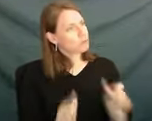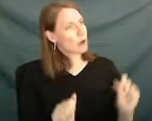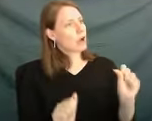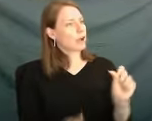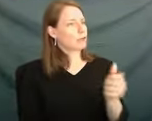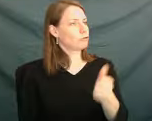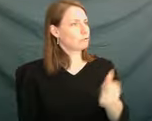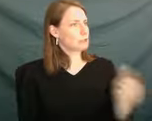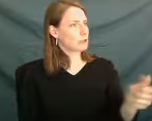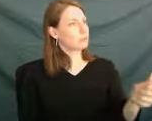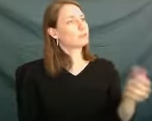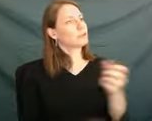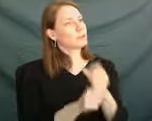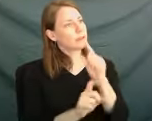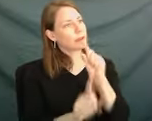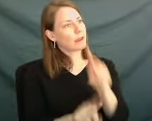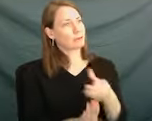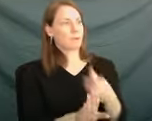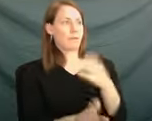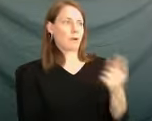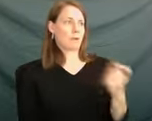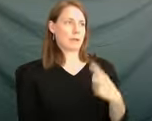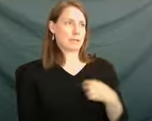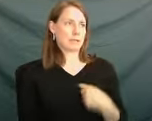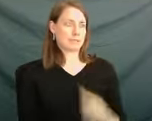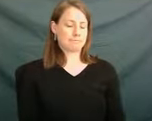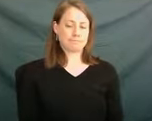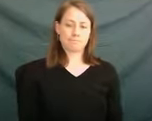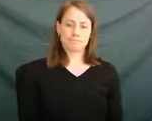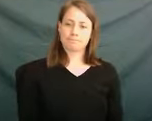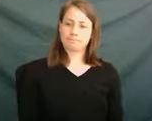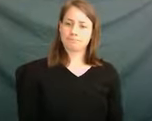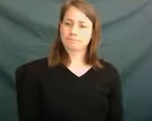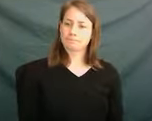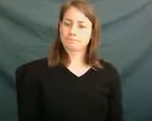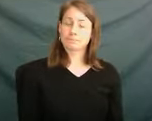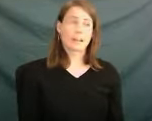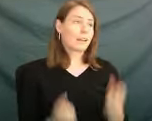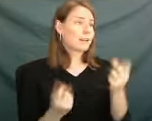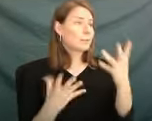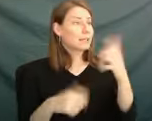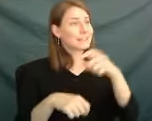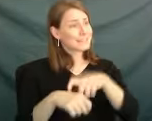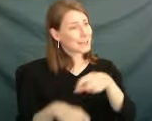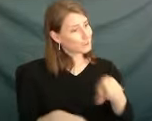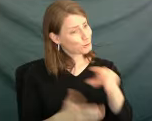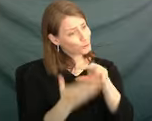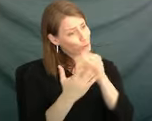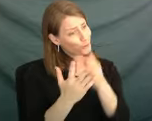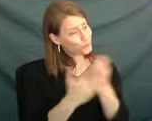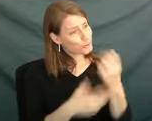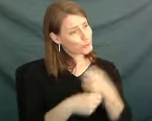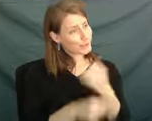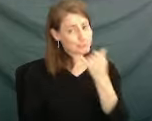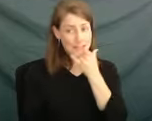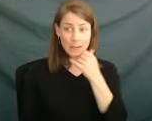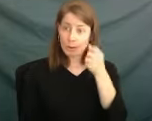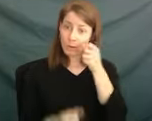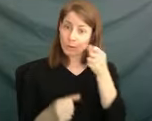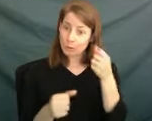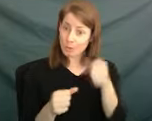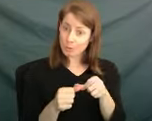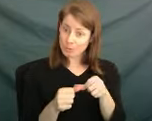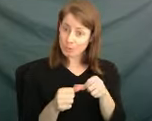by making mistakes, because you remember where you went wrong last time, and you think, I'm not going to do that again. The reason why I put explaining things